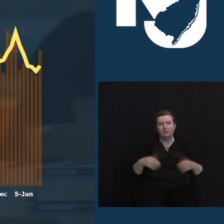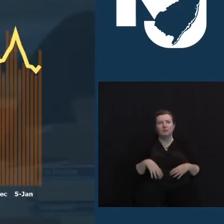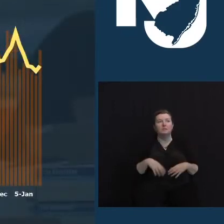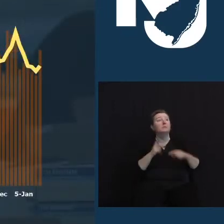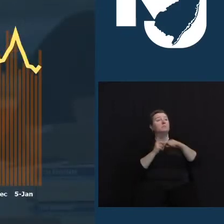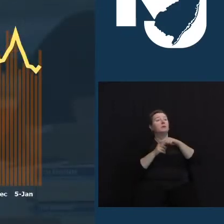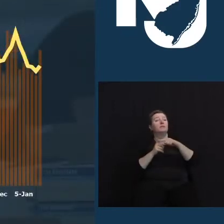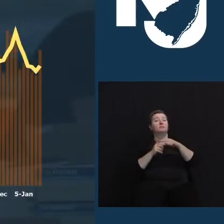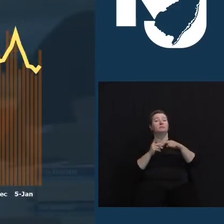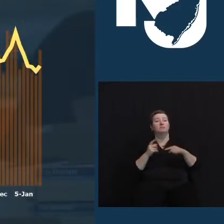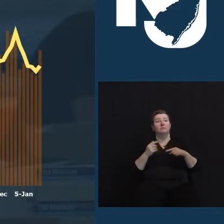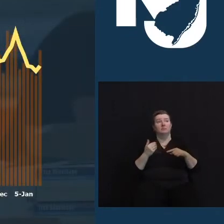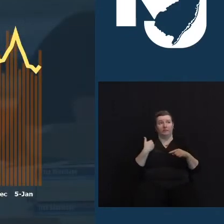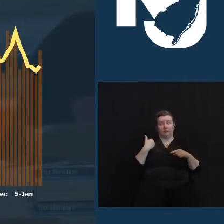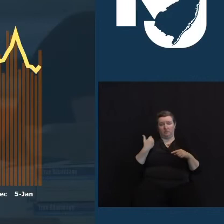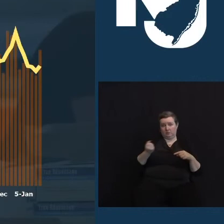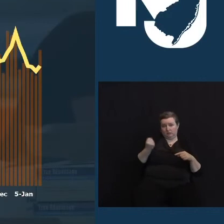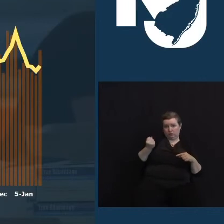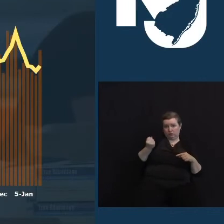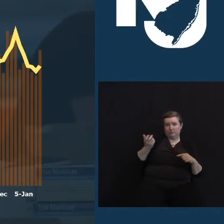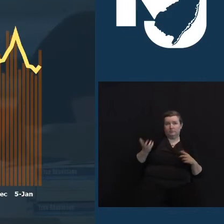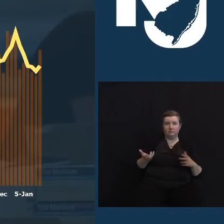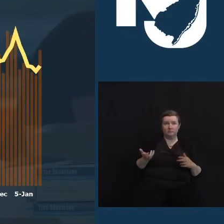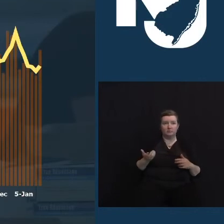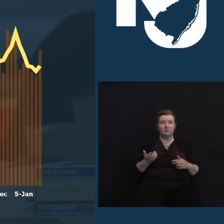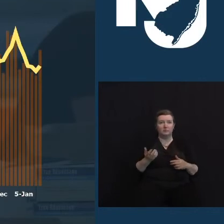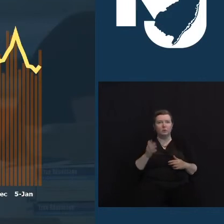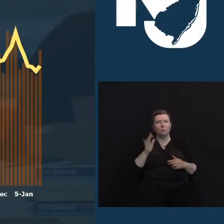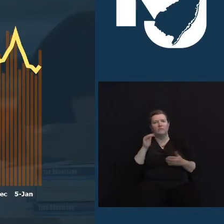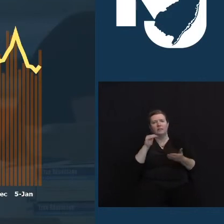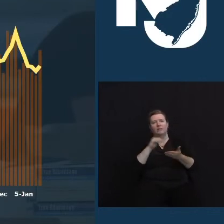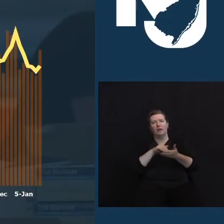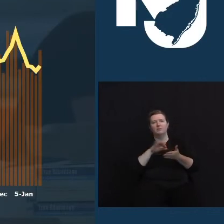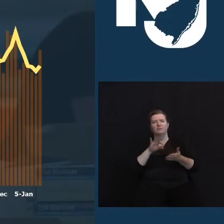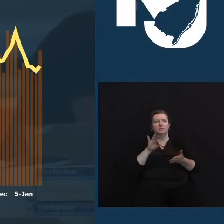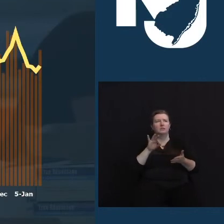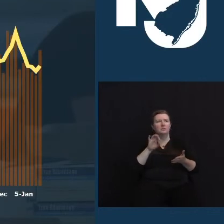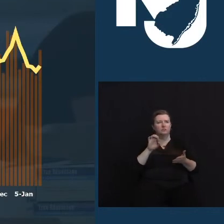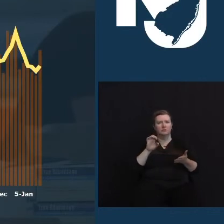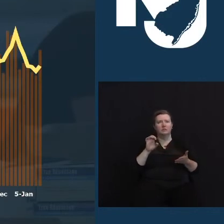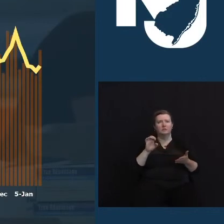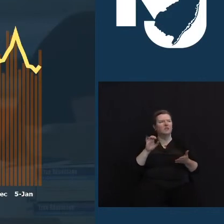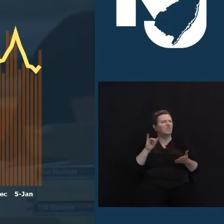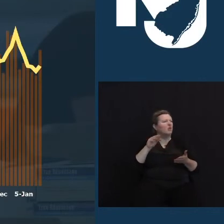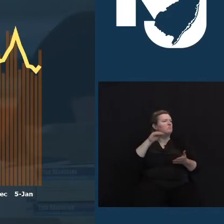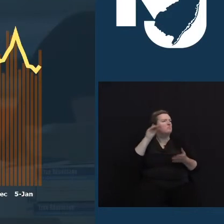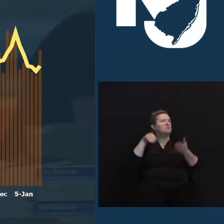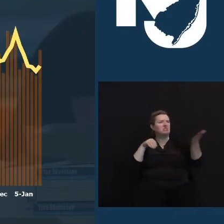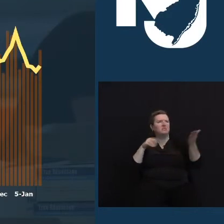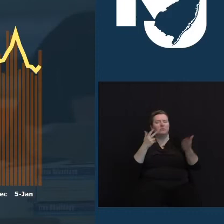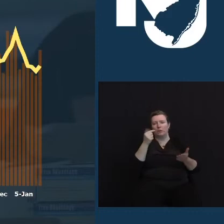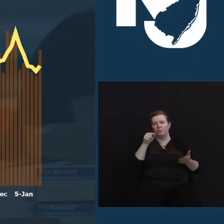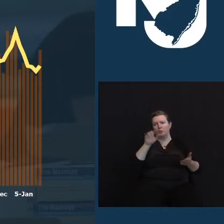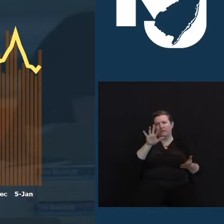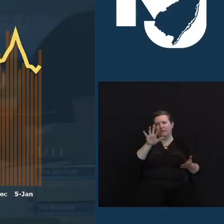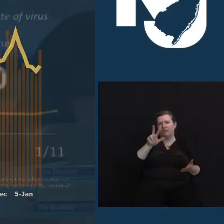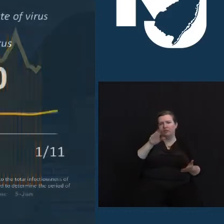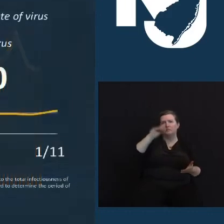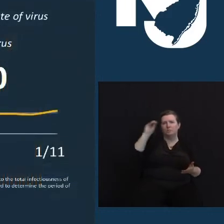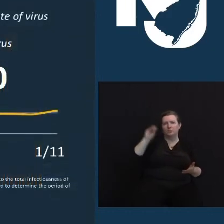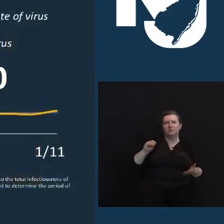Saturday, and there were 25,913 of them, was 13.53%. Again, too high. Statewide rate of